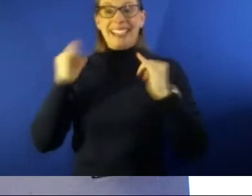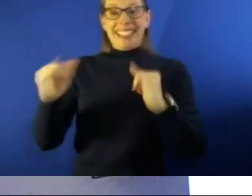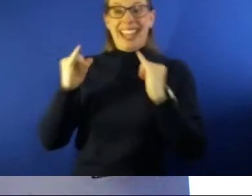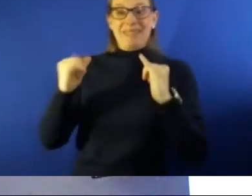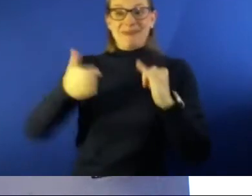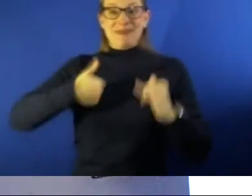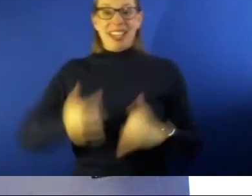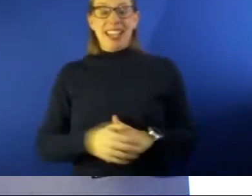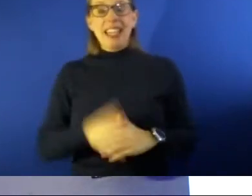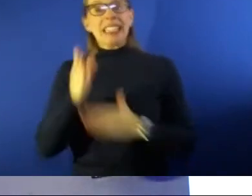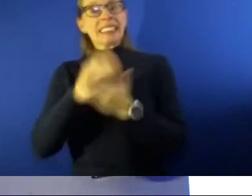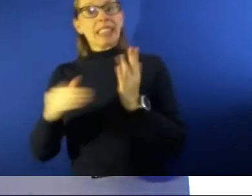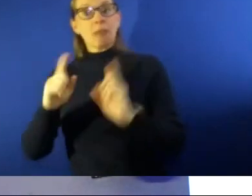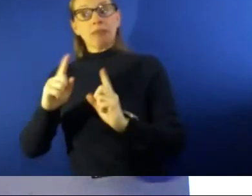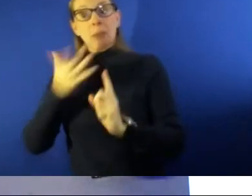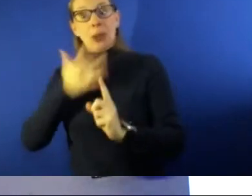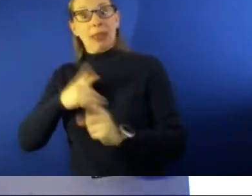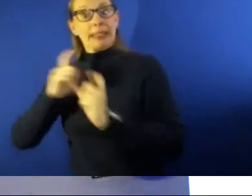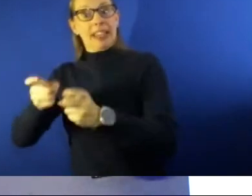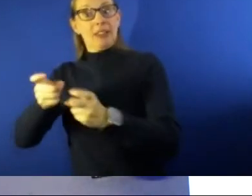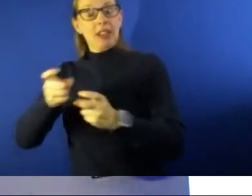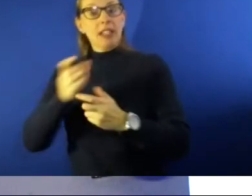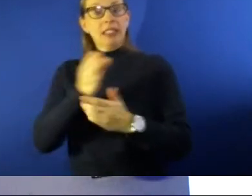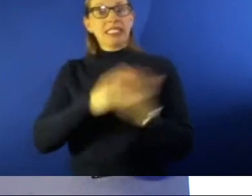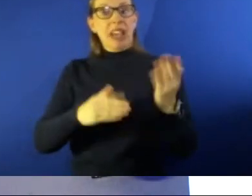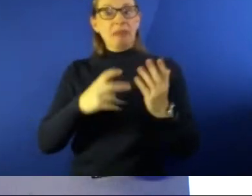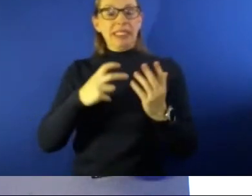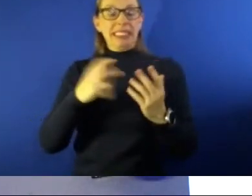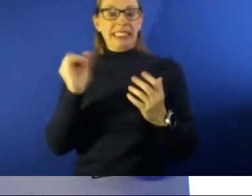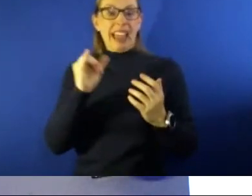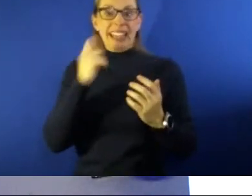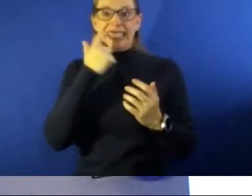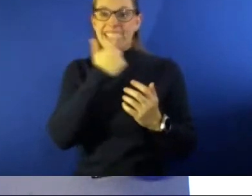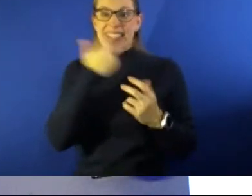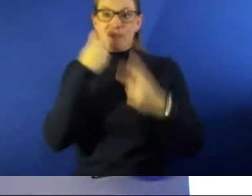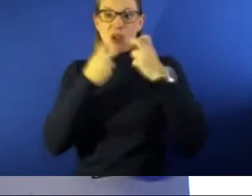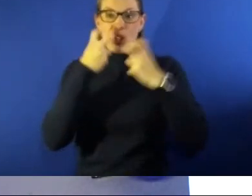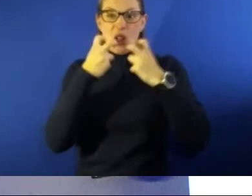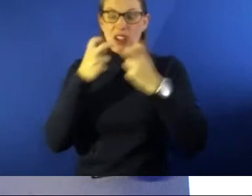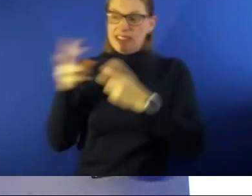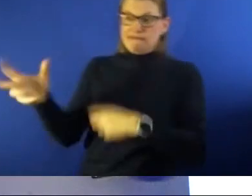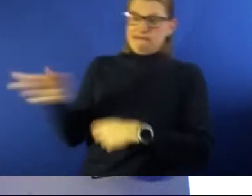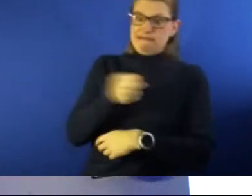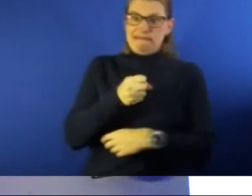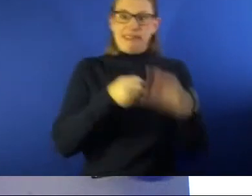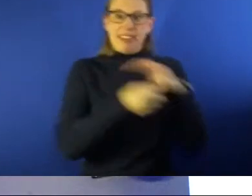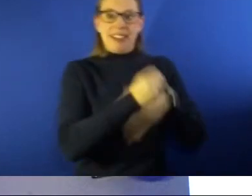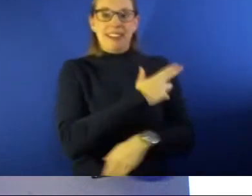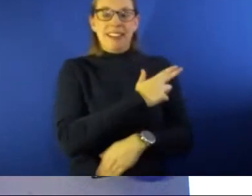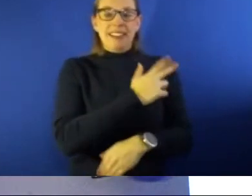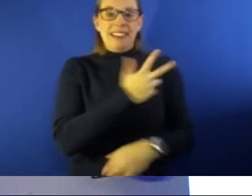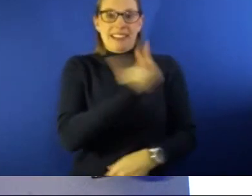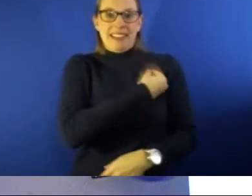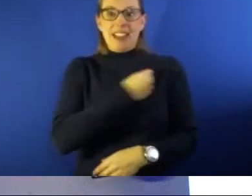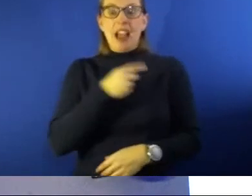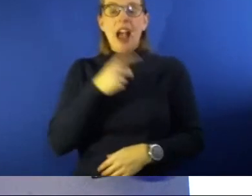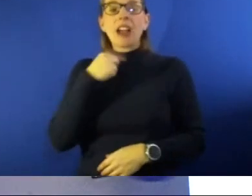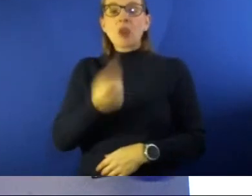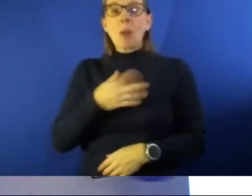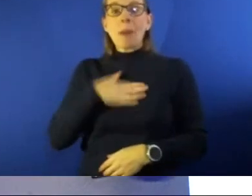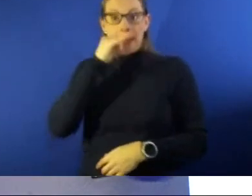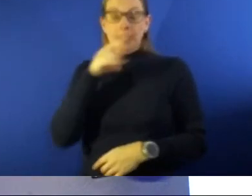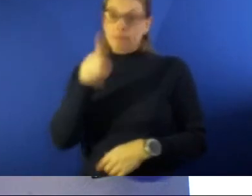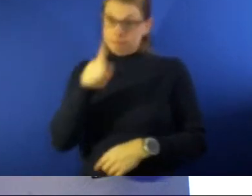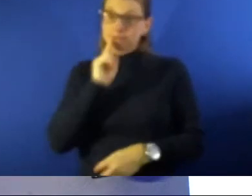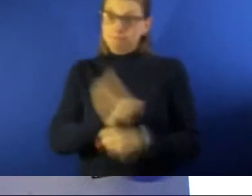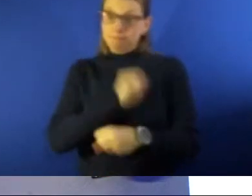Other parents were having to cut, it's like pulling teeth to get their kids out there. So I've told my kids are actually getting vaccinated on this show. Oh, cool. That went over